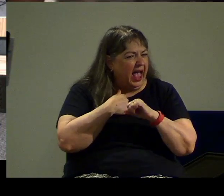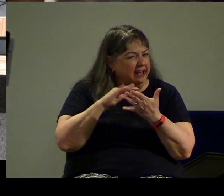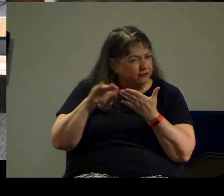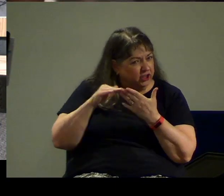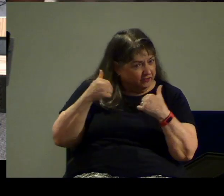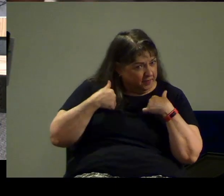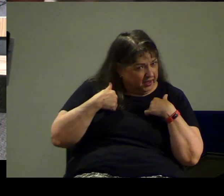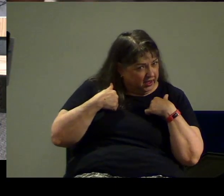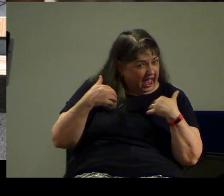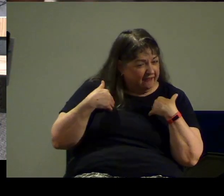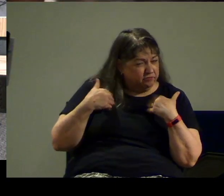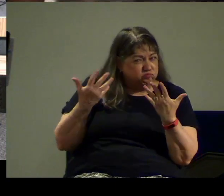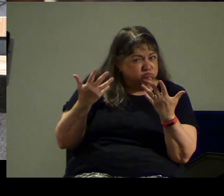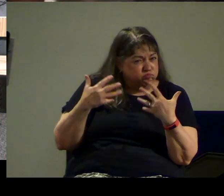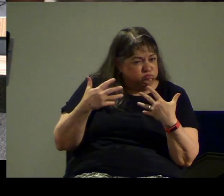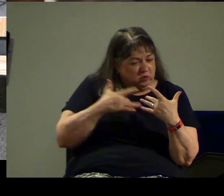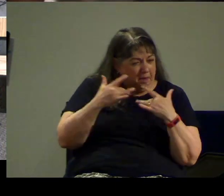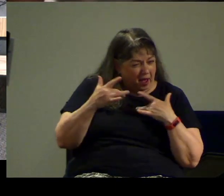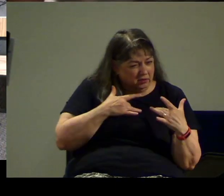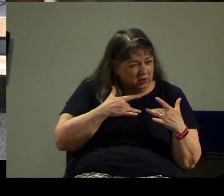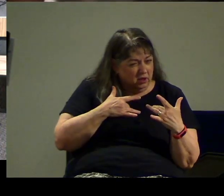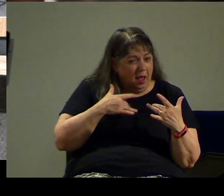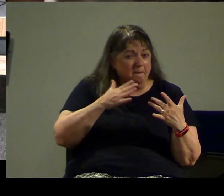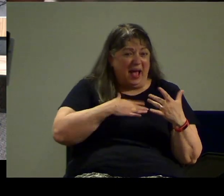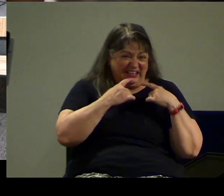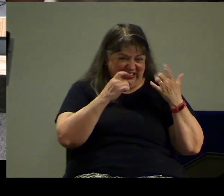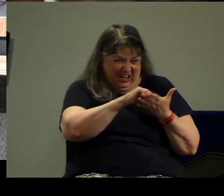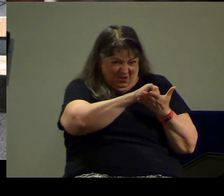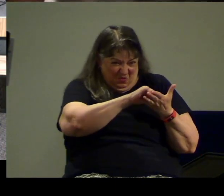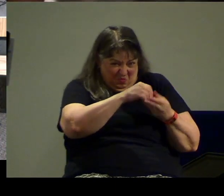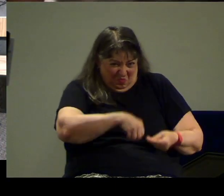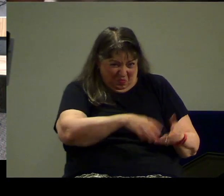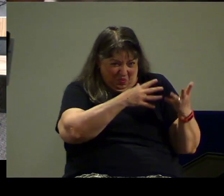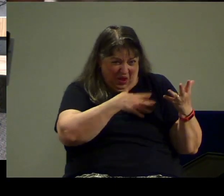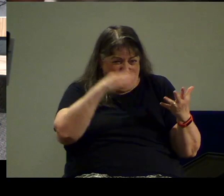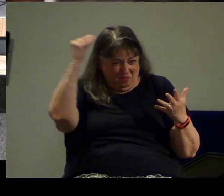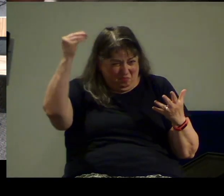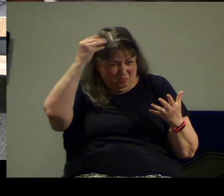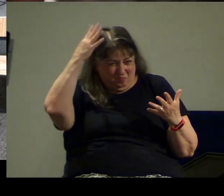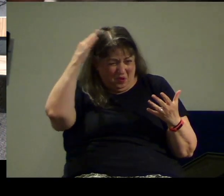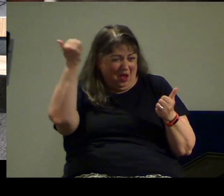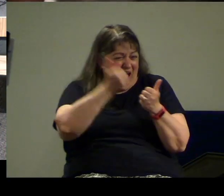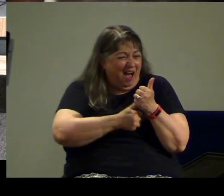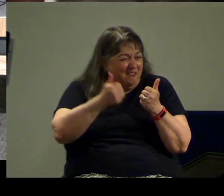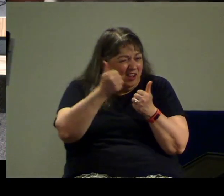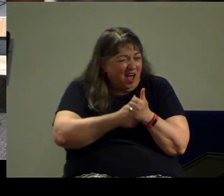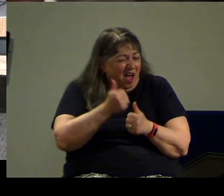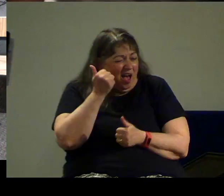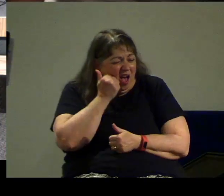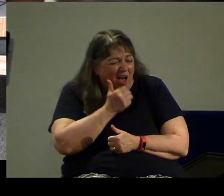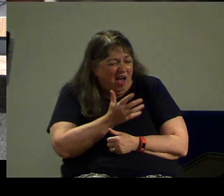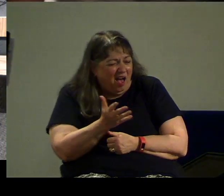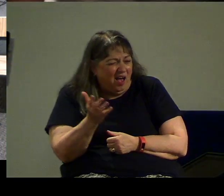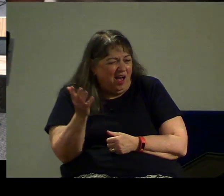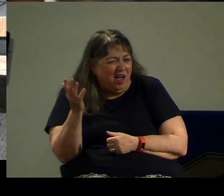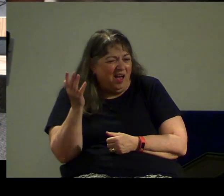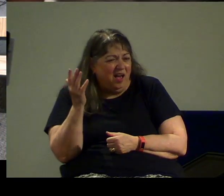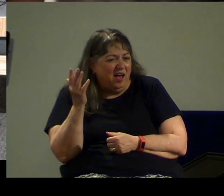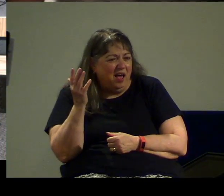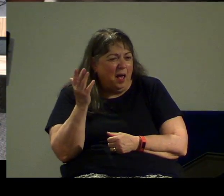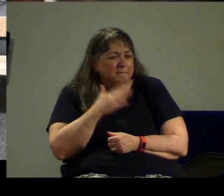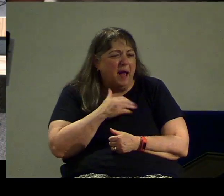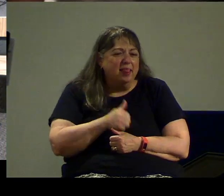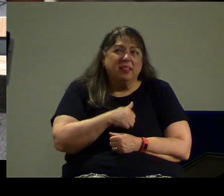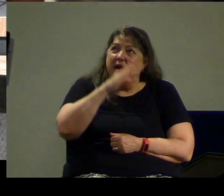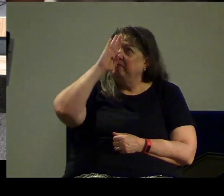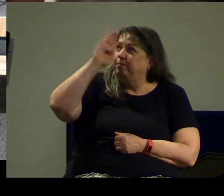on me, washed away my sins in Jesus, and anointed me new and afresh that I might live for him. Life is all about Jesus, living